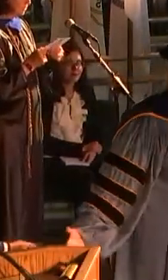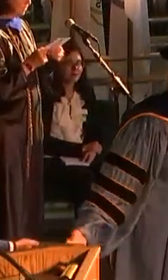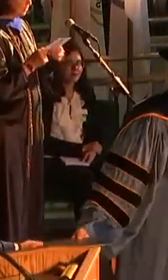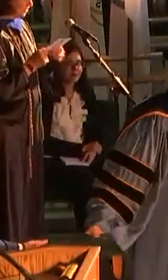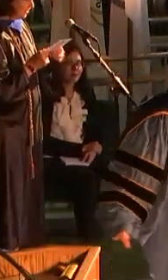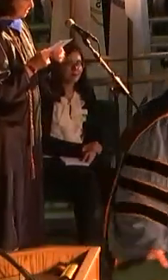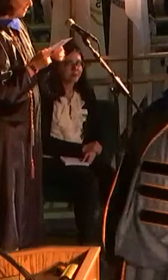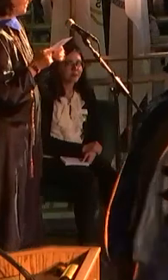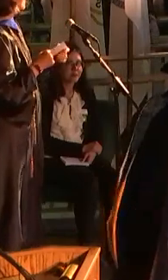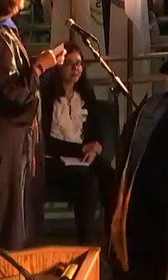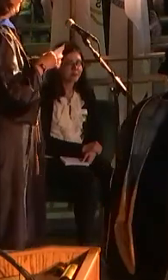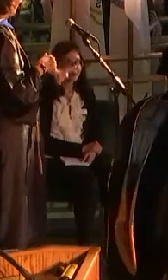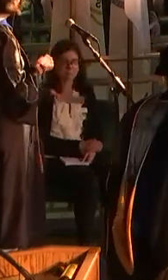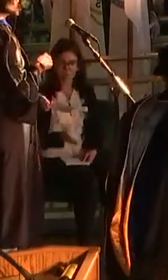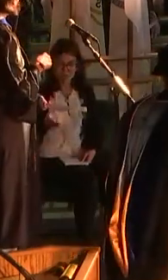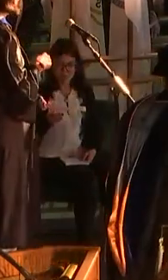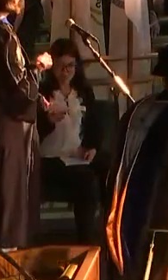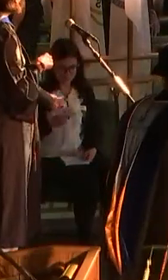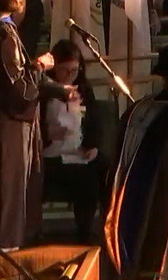Samuel Janice.